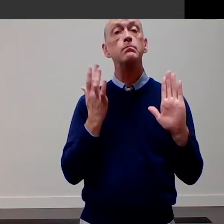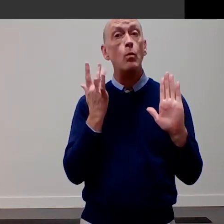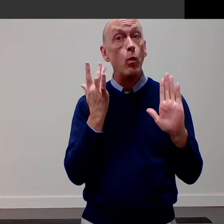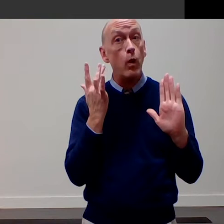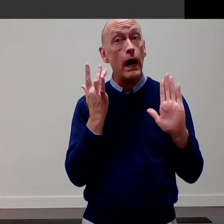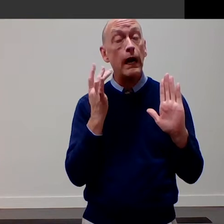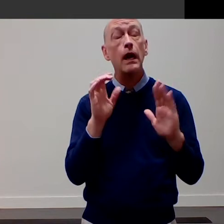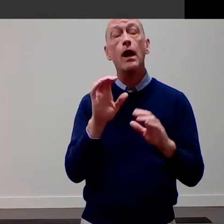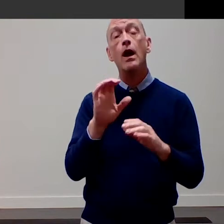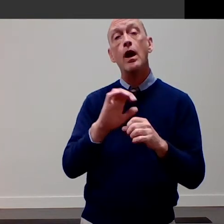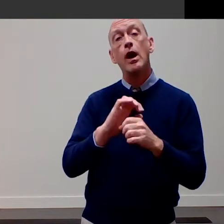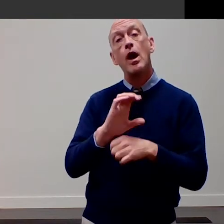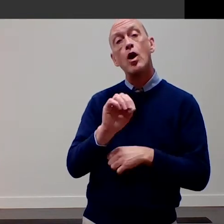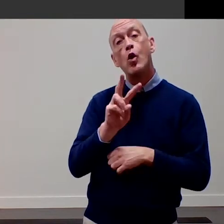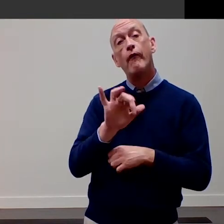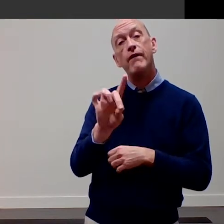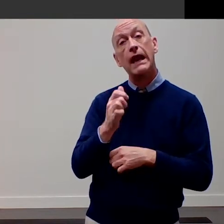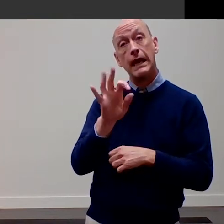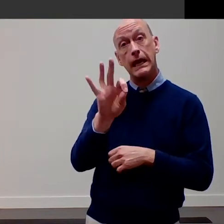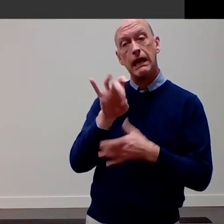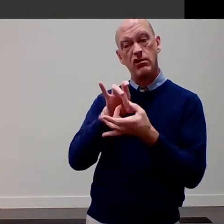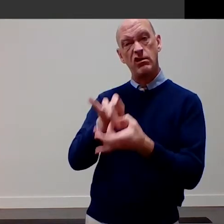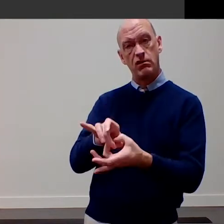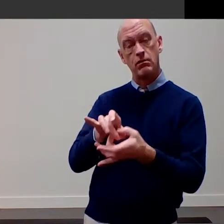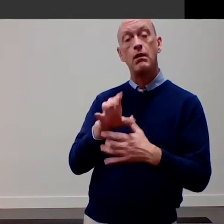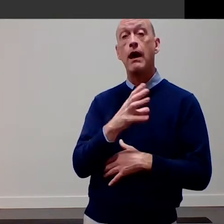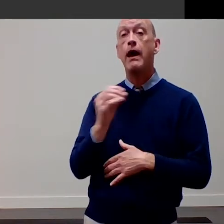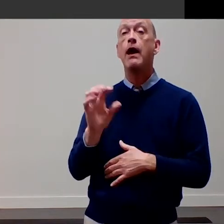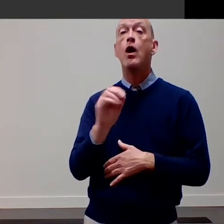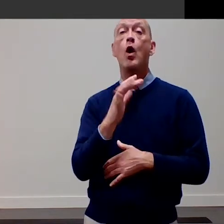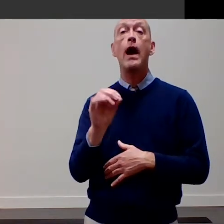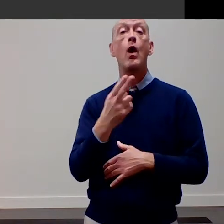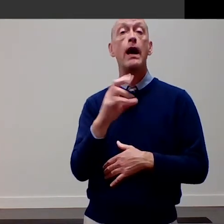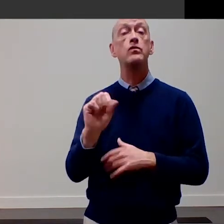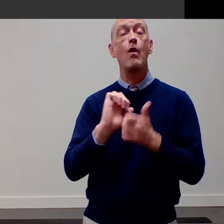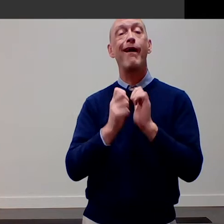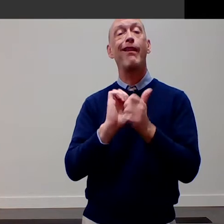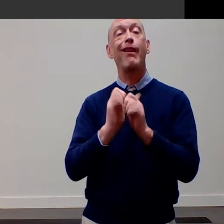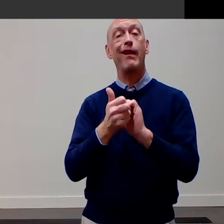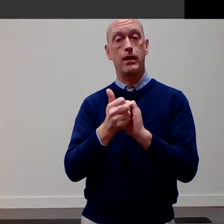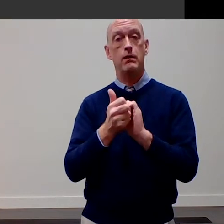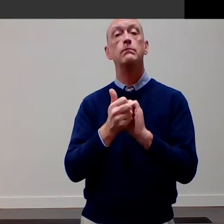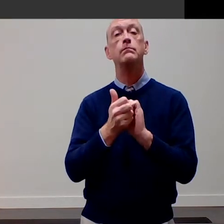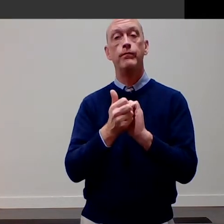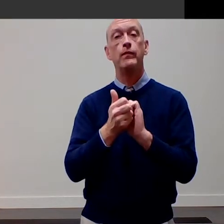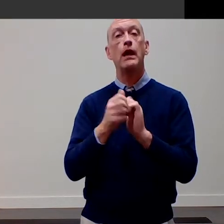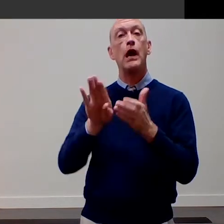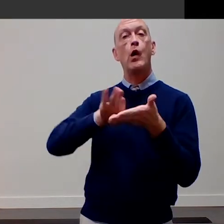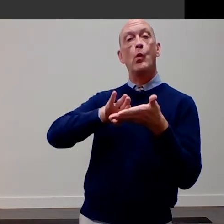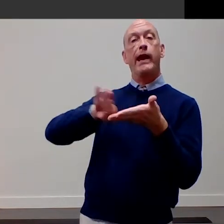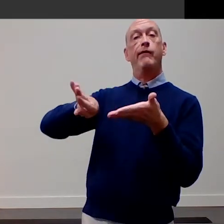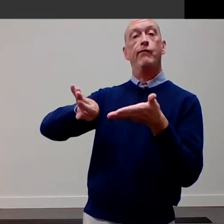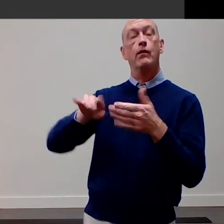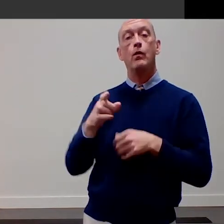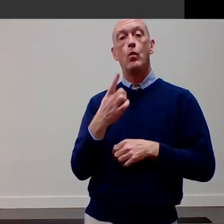to COVID-19 and the Ohio High School Athletics waiving